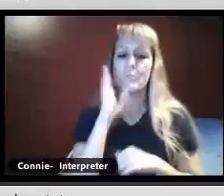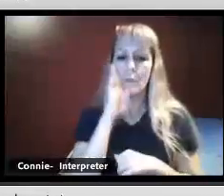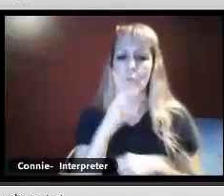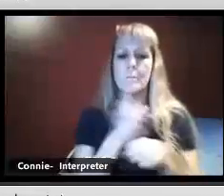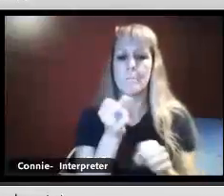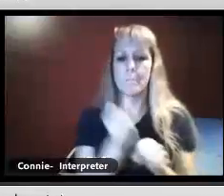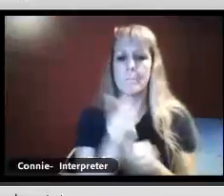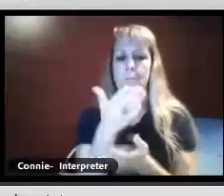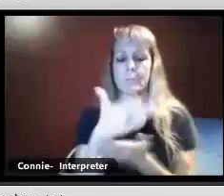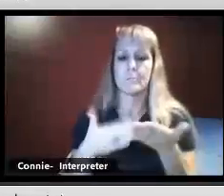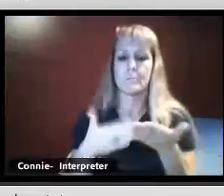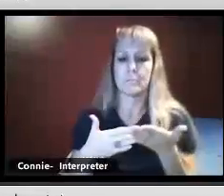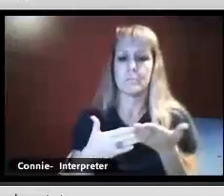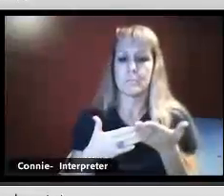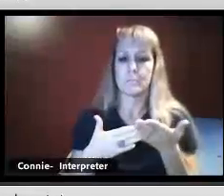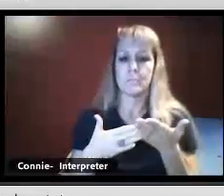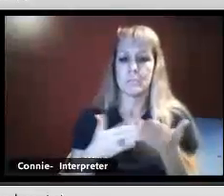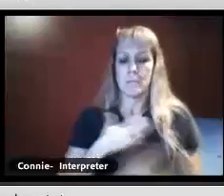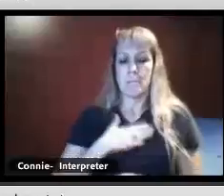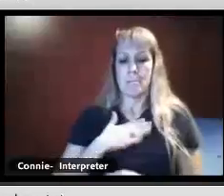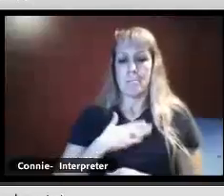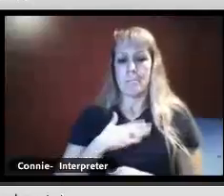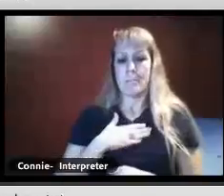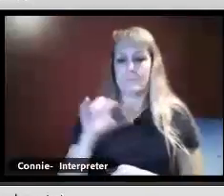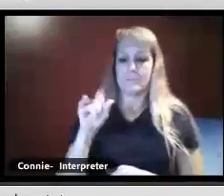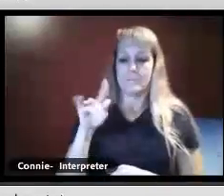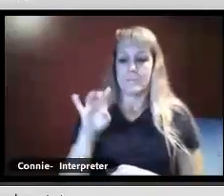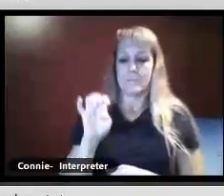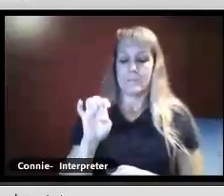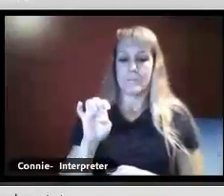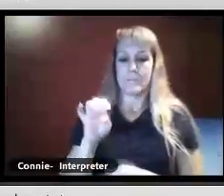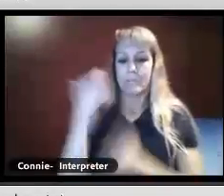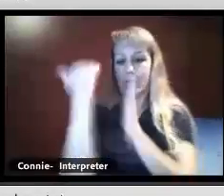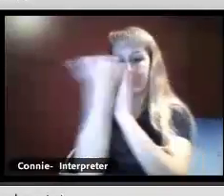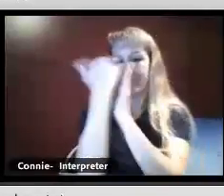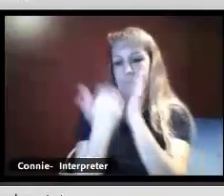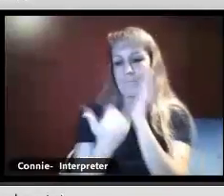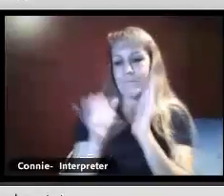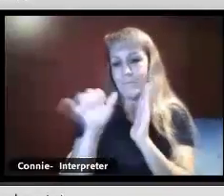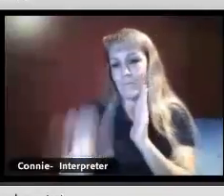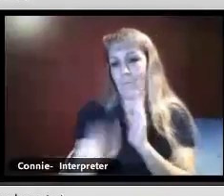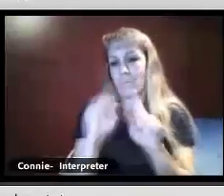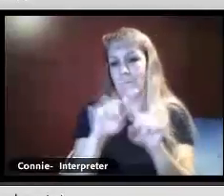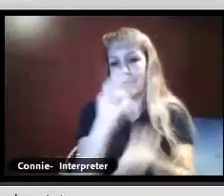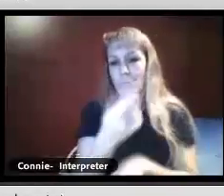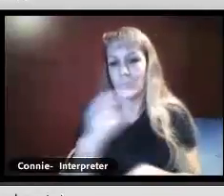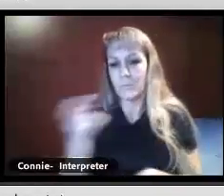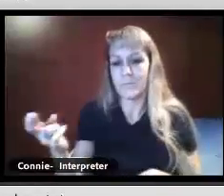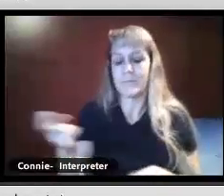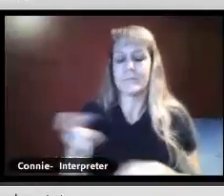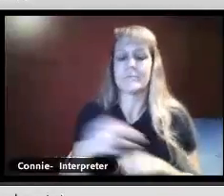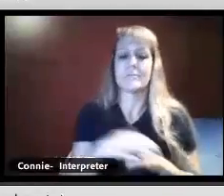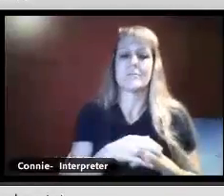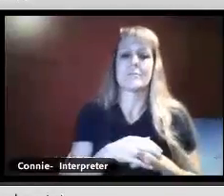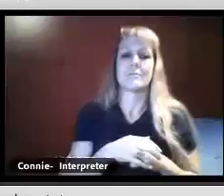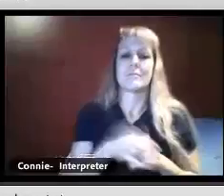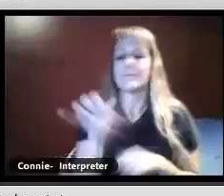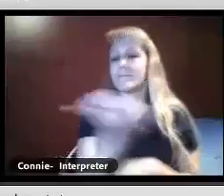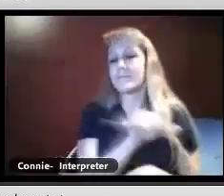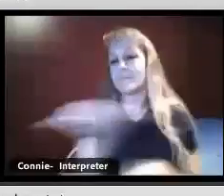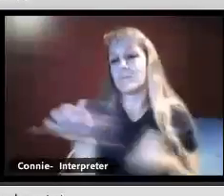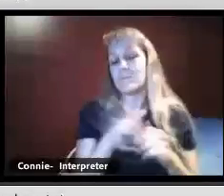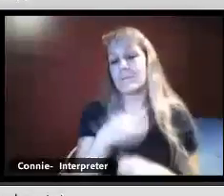section on my little site that lists these specific resources, as I have for other